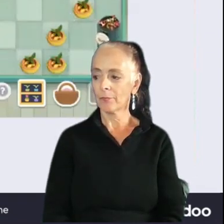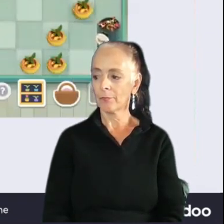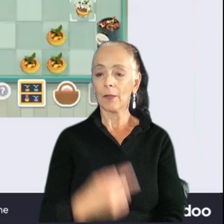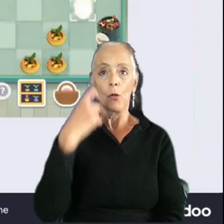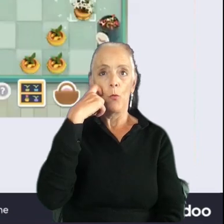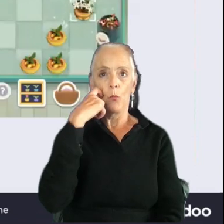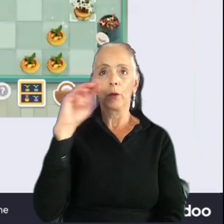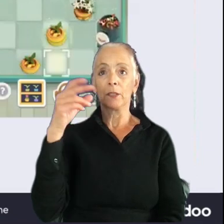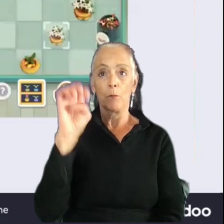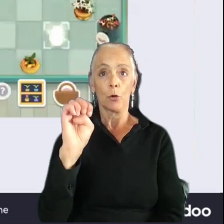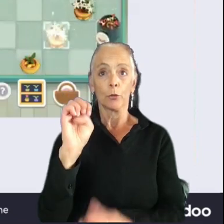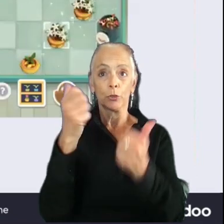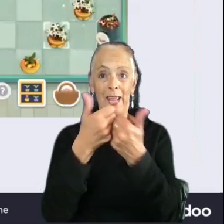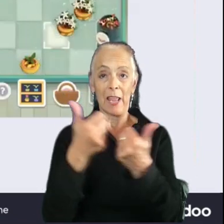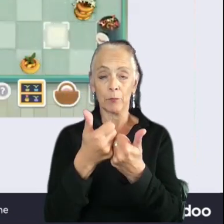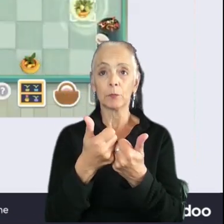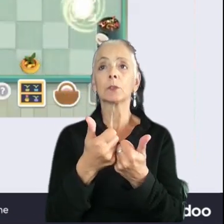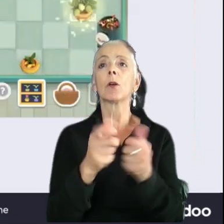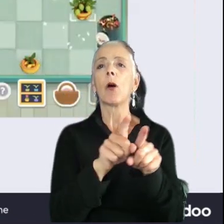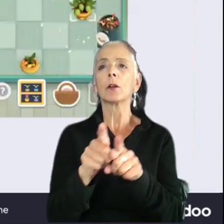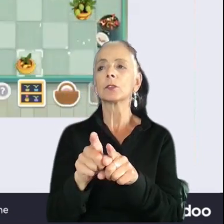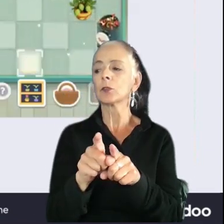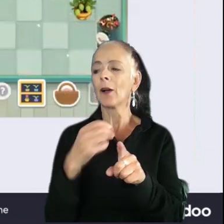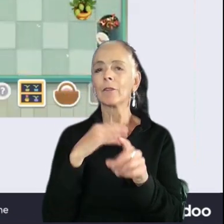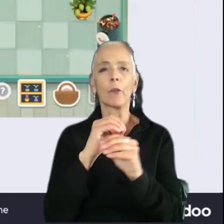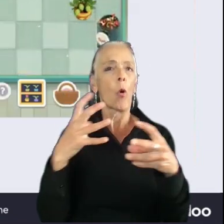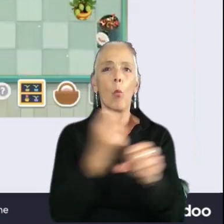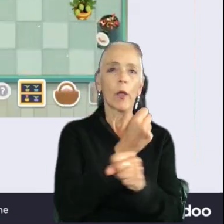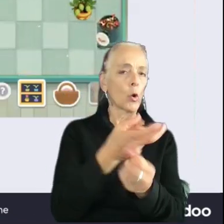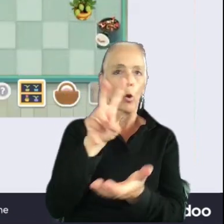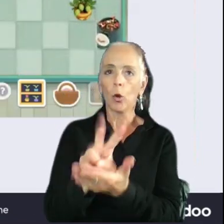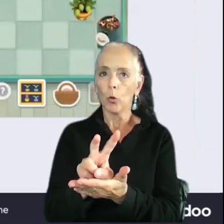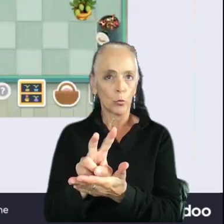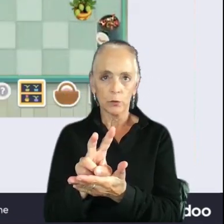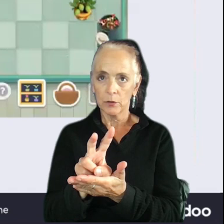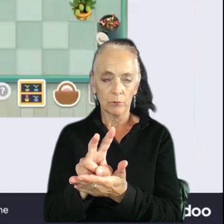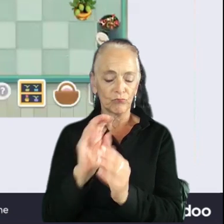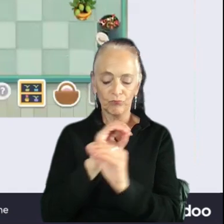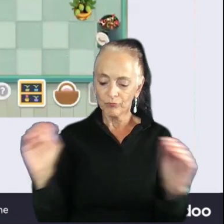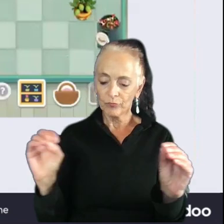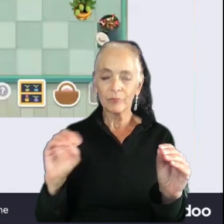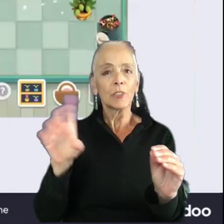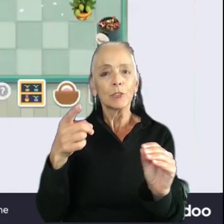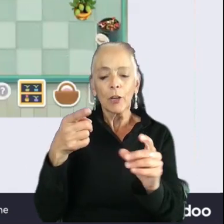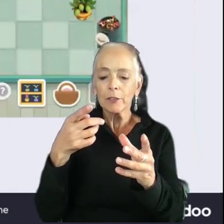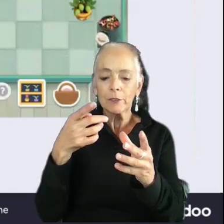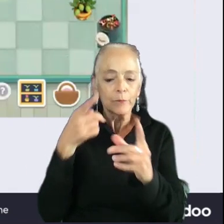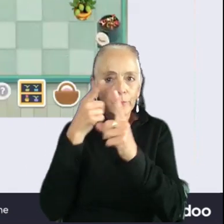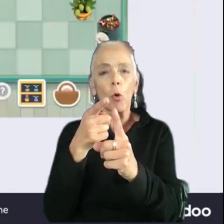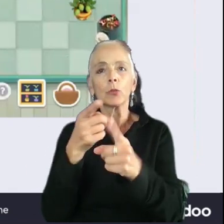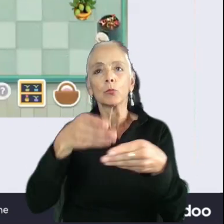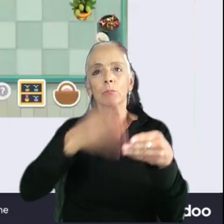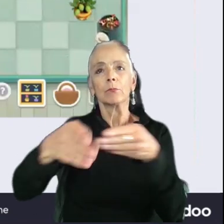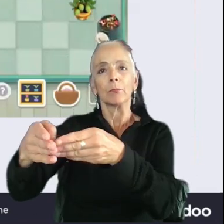merge games that came out, there is also no win or lose state. So it's mostly based on completing tasks. So